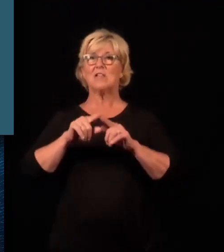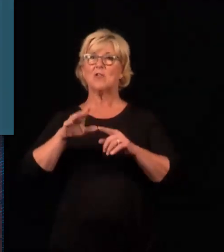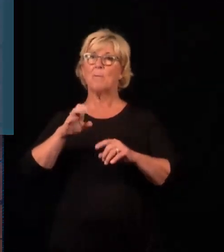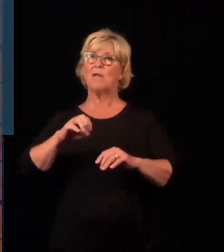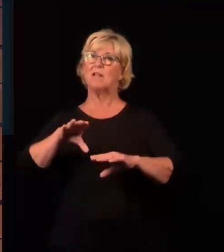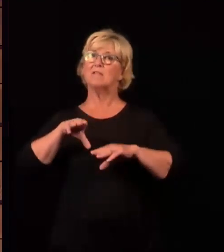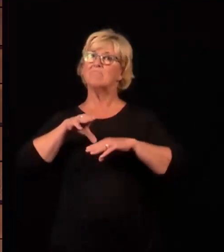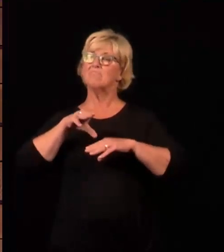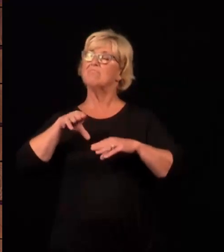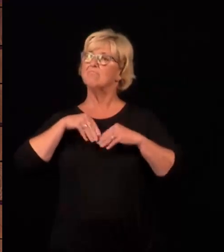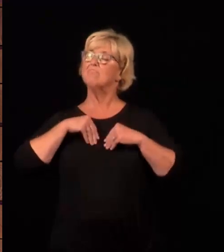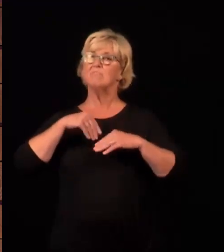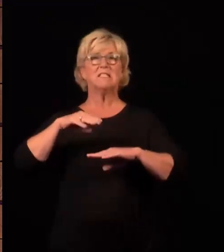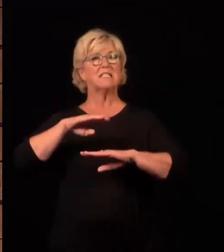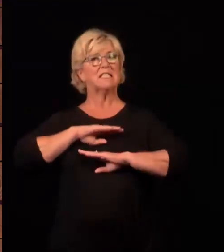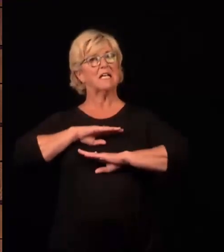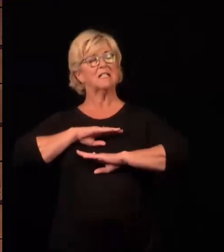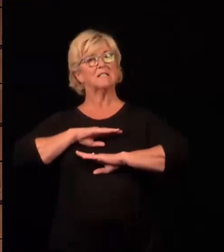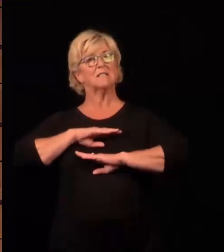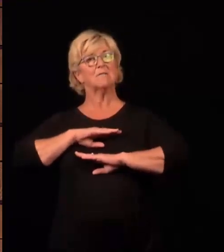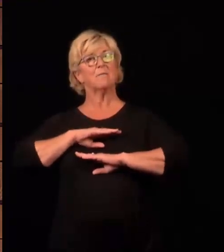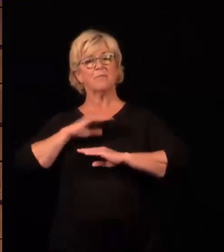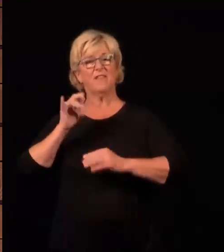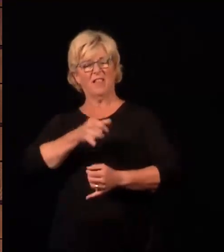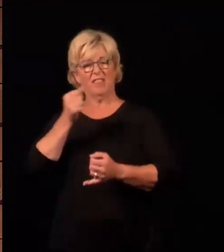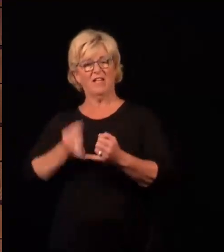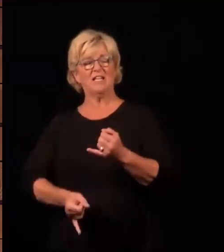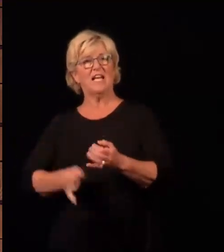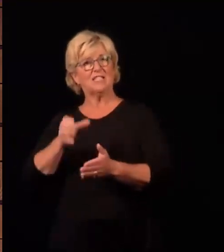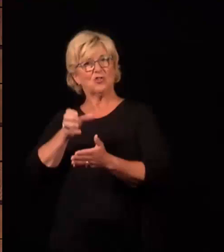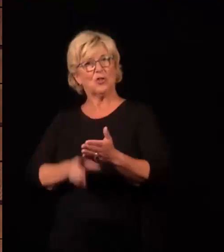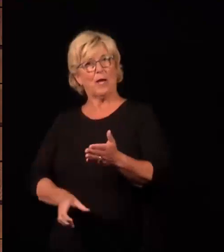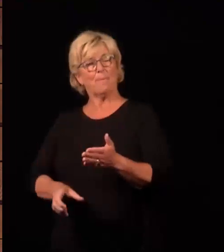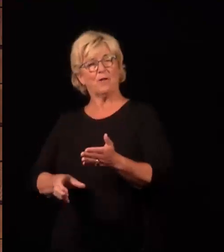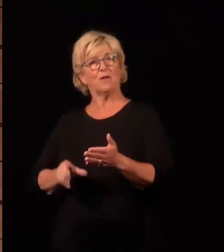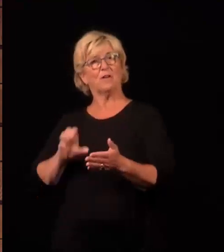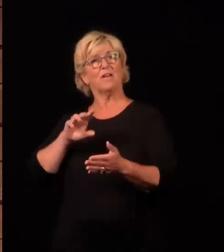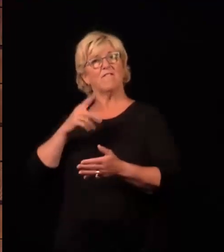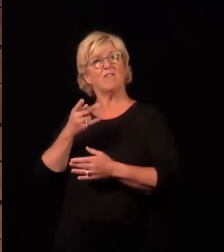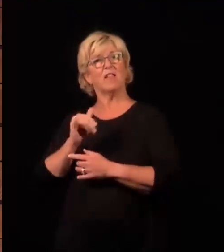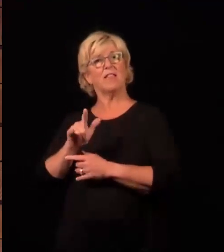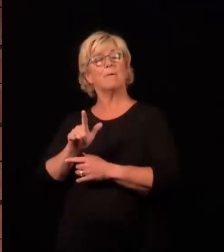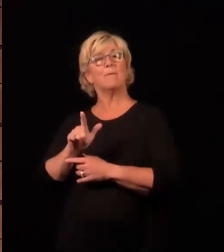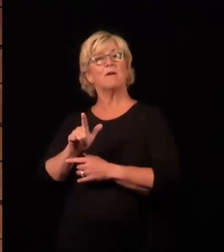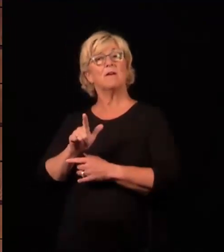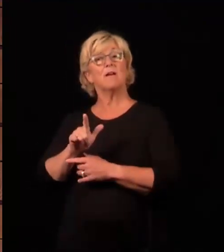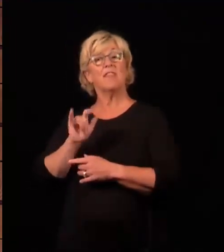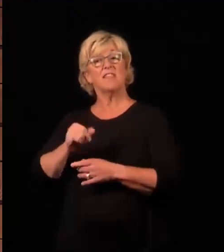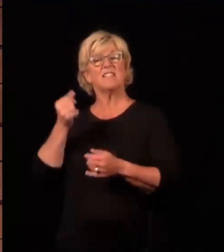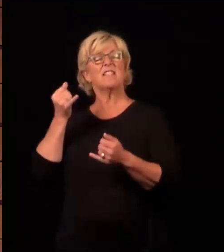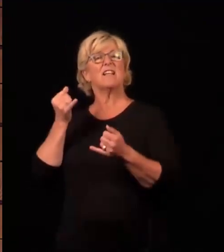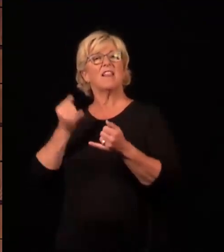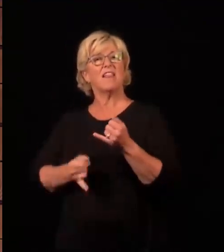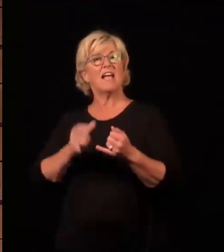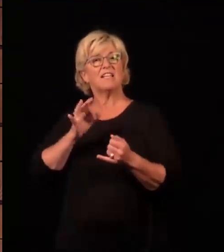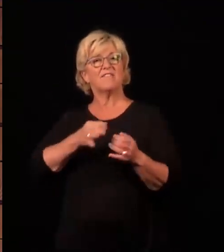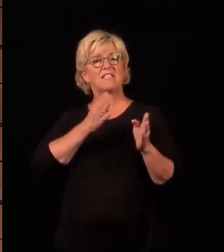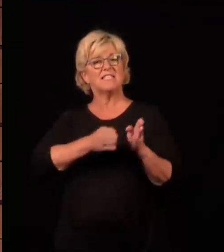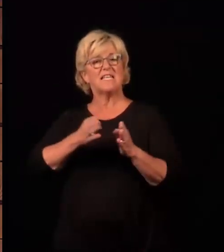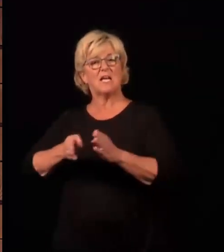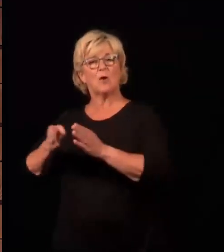content. Today we come to the last chapter in the book of Philippians, and this is the last installment in our